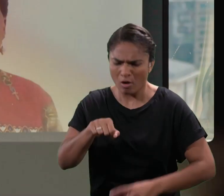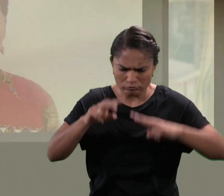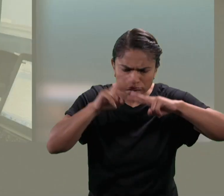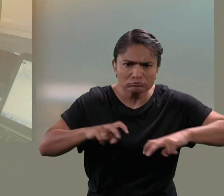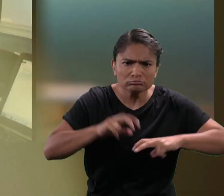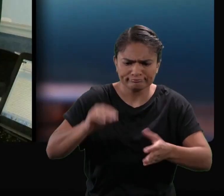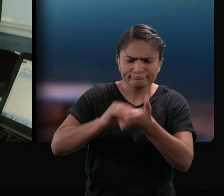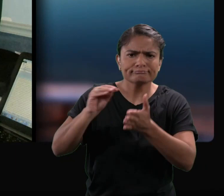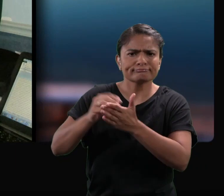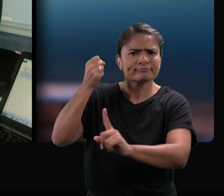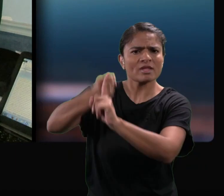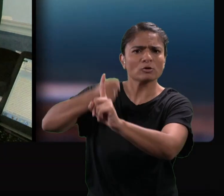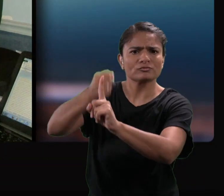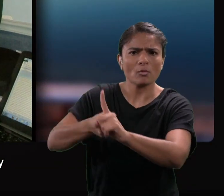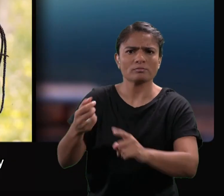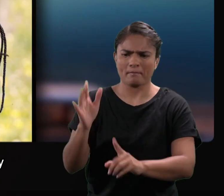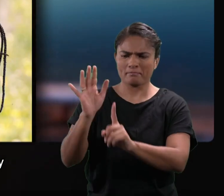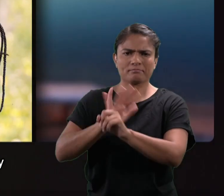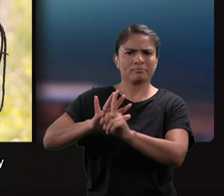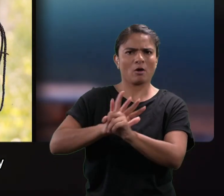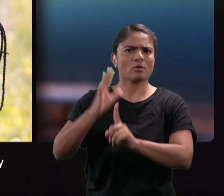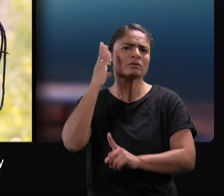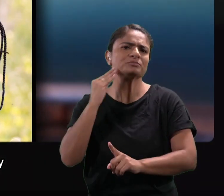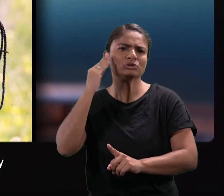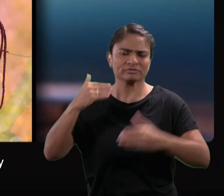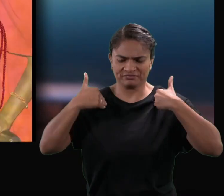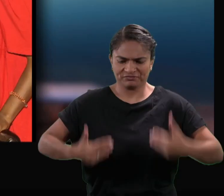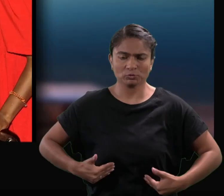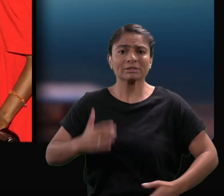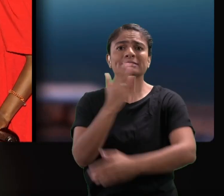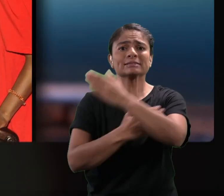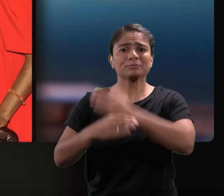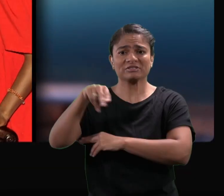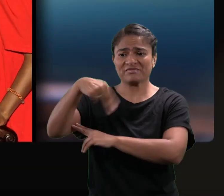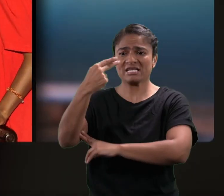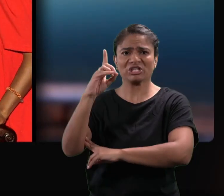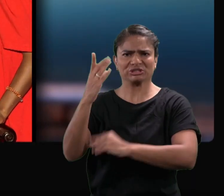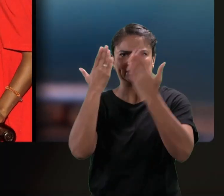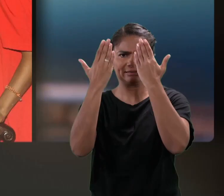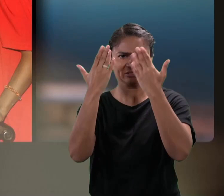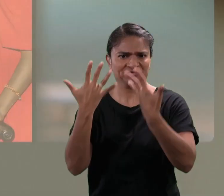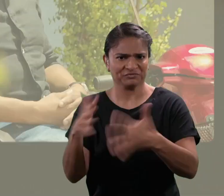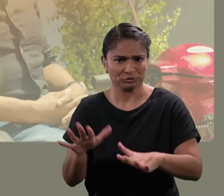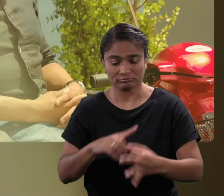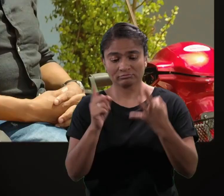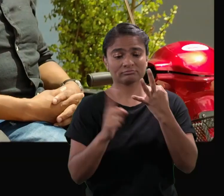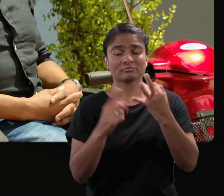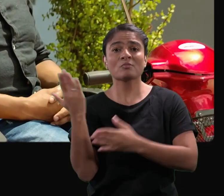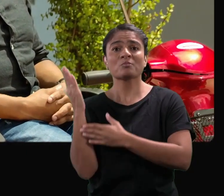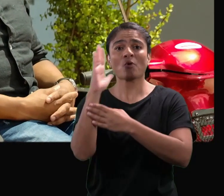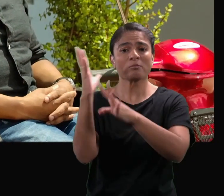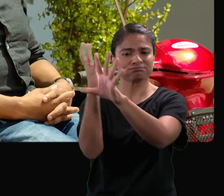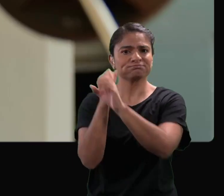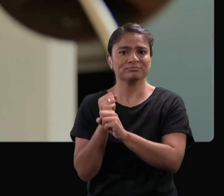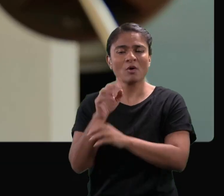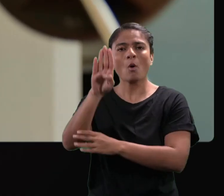passionate disability researcher and advocate with a background in physiotherapy and a PhD in disability studies. And